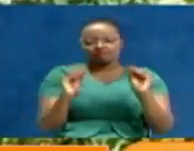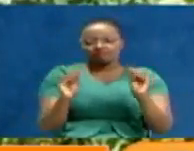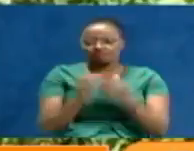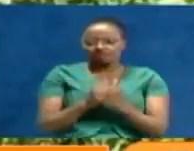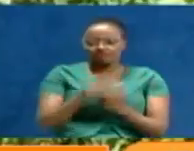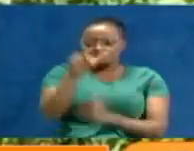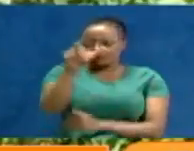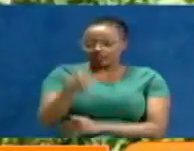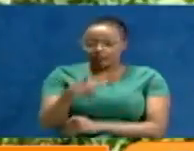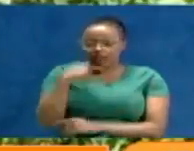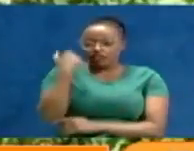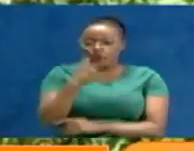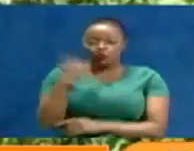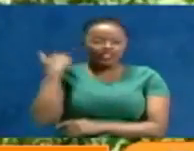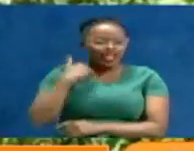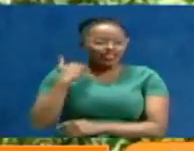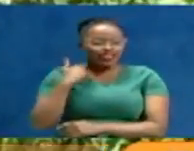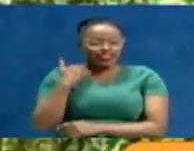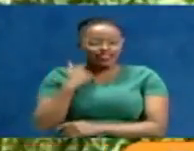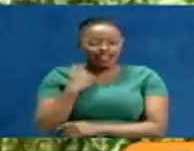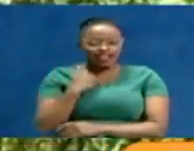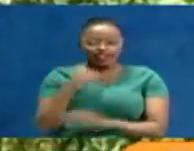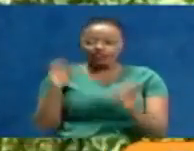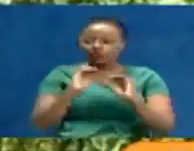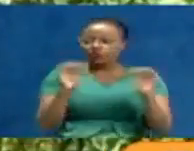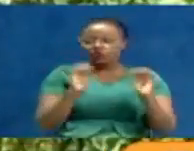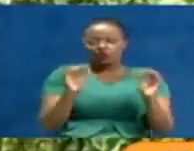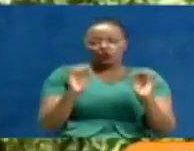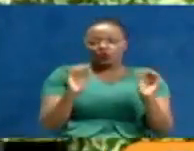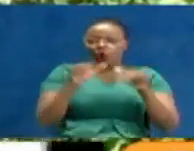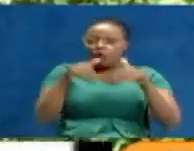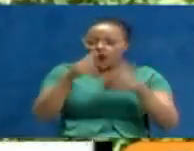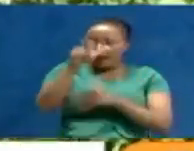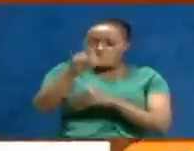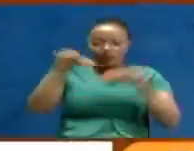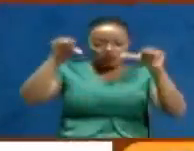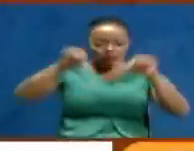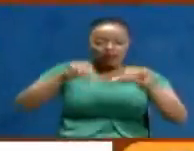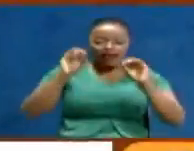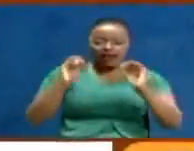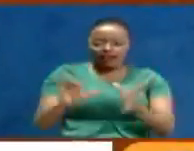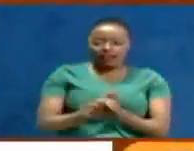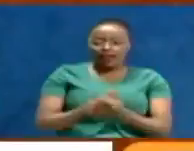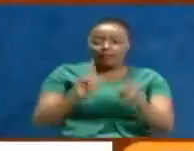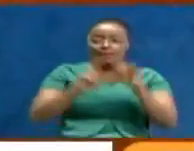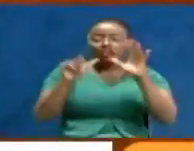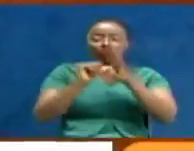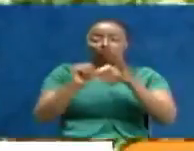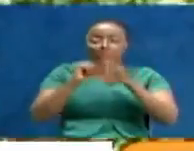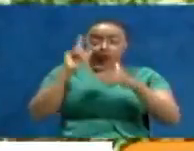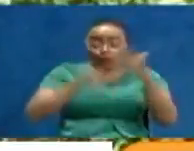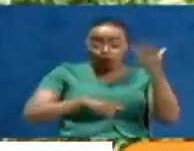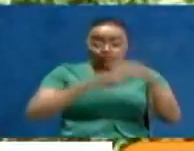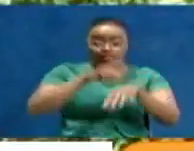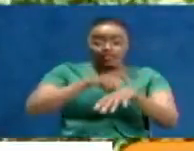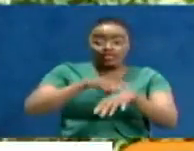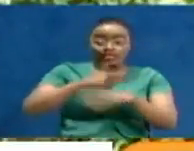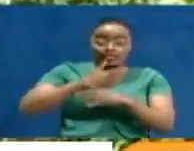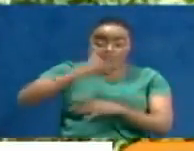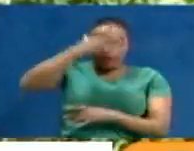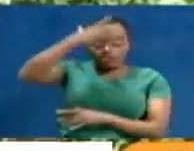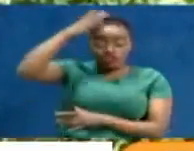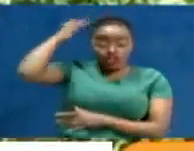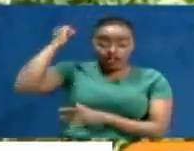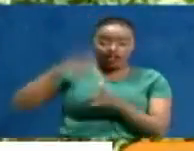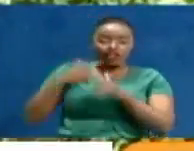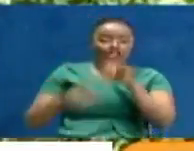sio mtu jambazi wala mtu mbaya nyewe. Shida yake akilewa huwa anafukuza